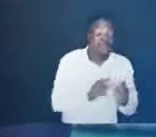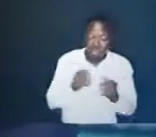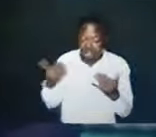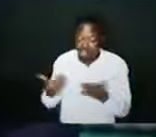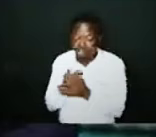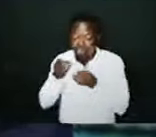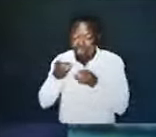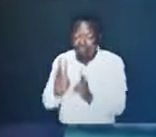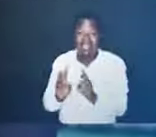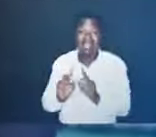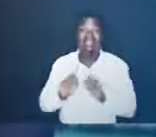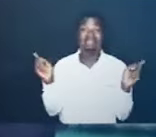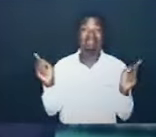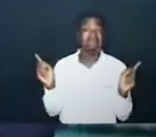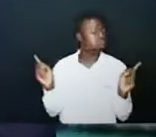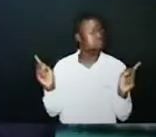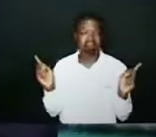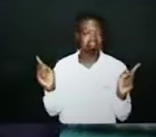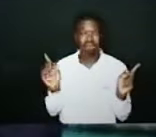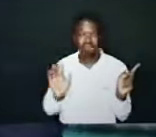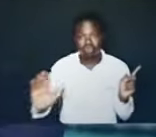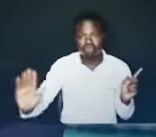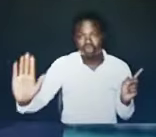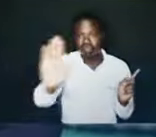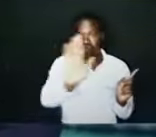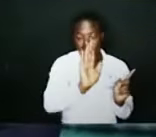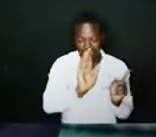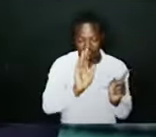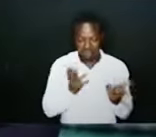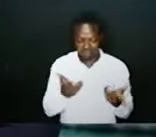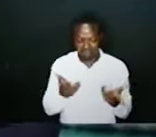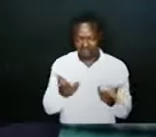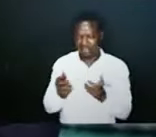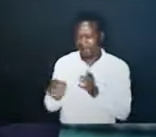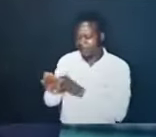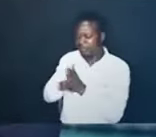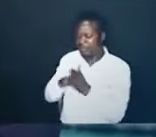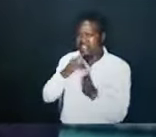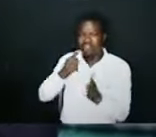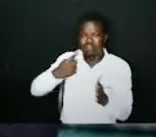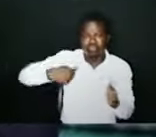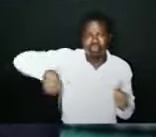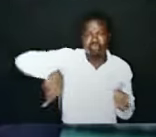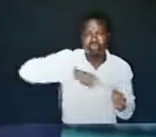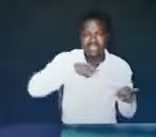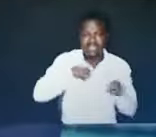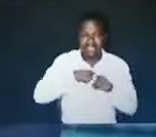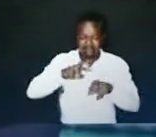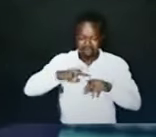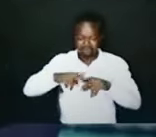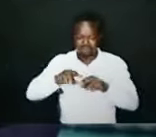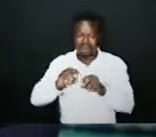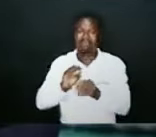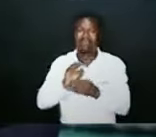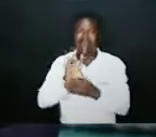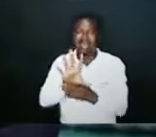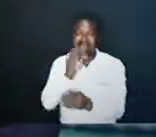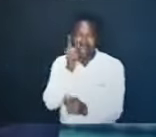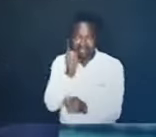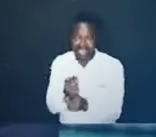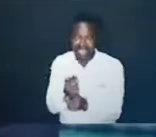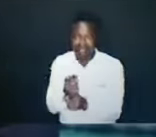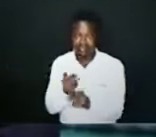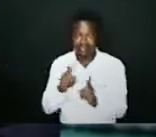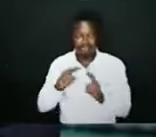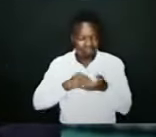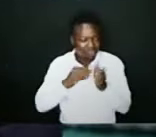want to go out there with our salt and light and influence kingdoms with the principles and values that we